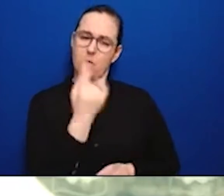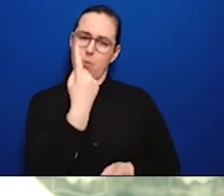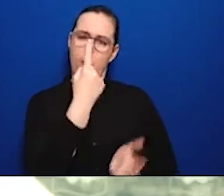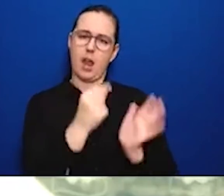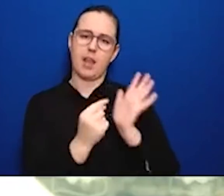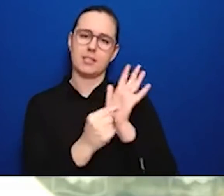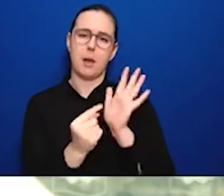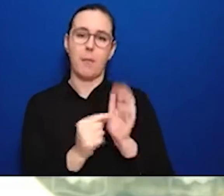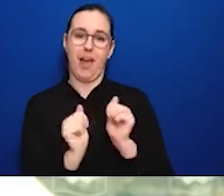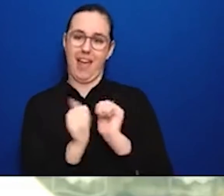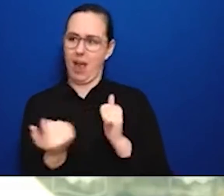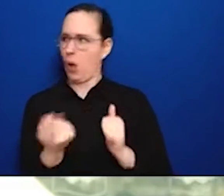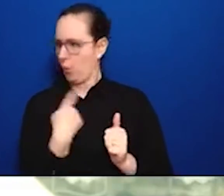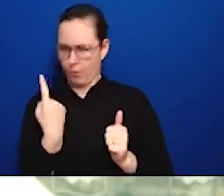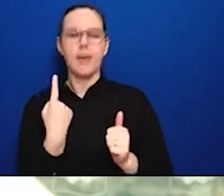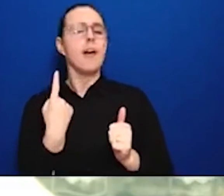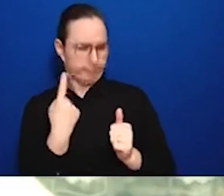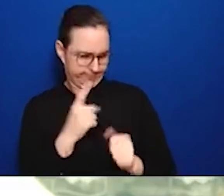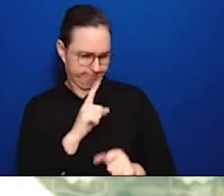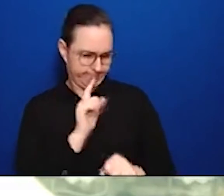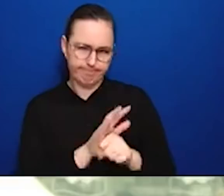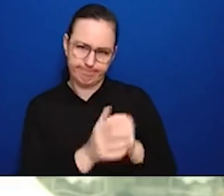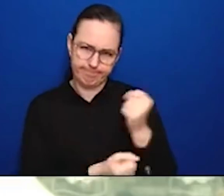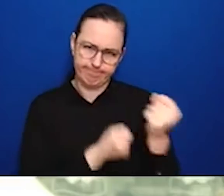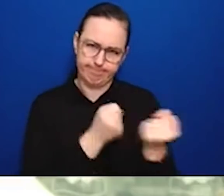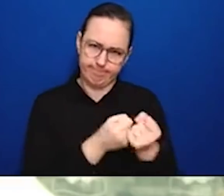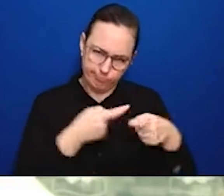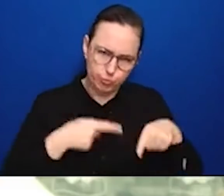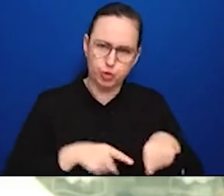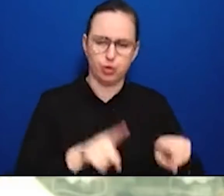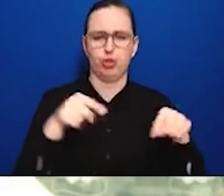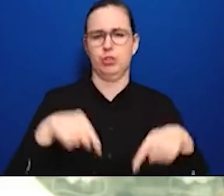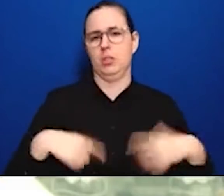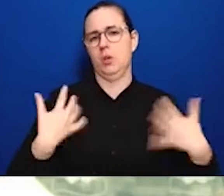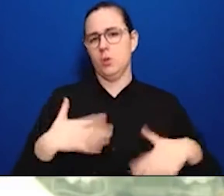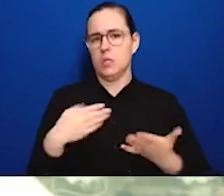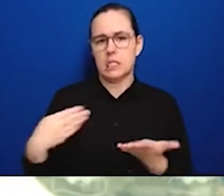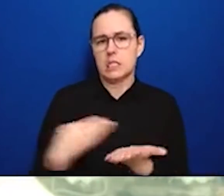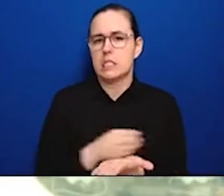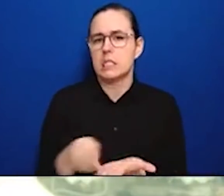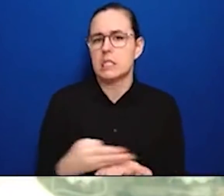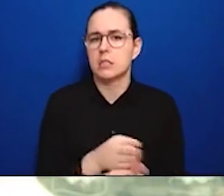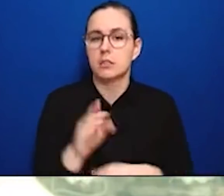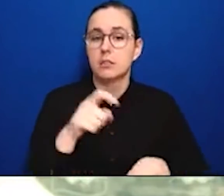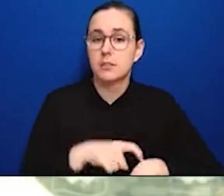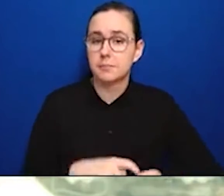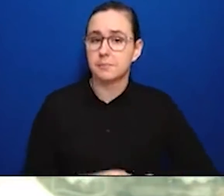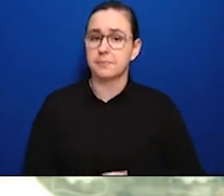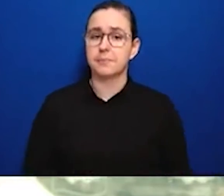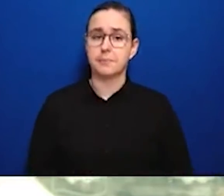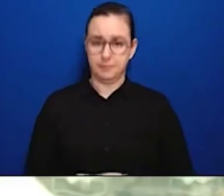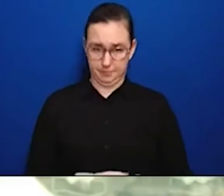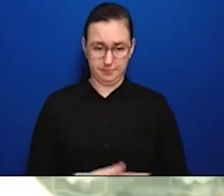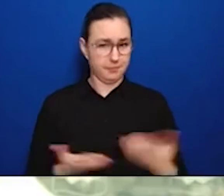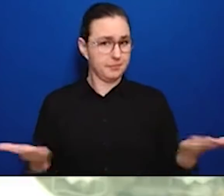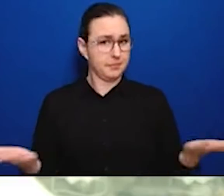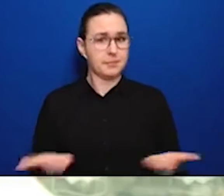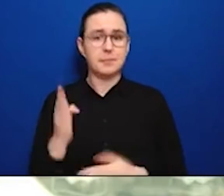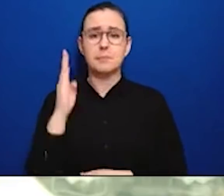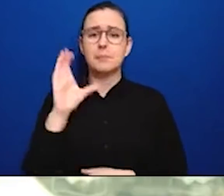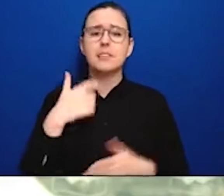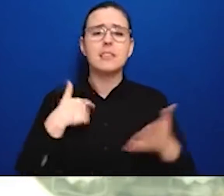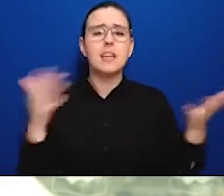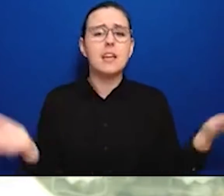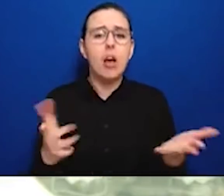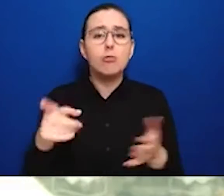Columbia to continue to support these businesses by buying gift cards and memberships for future use.